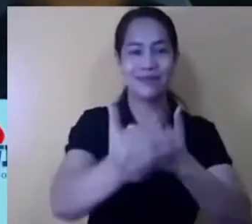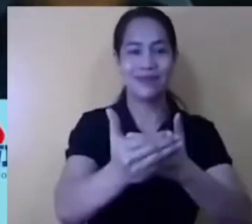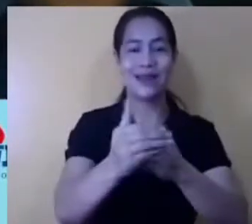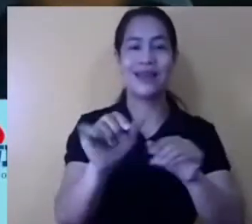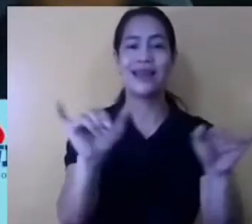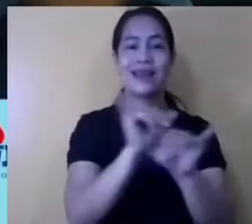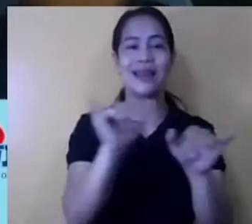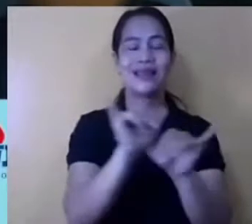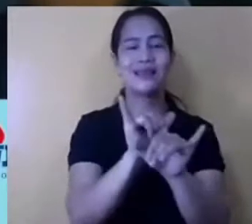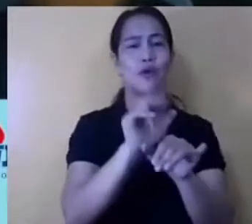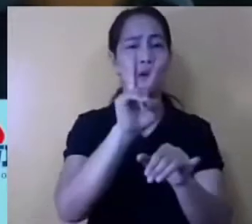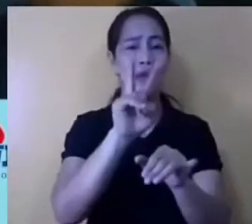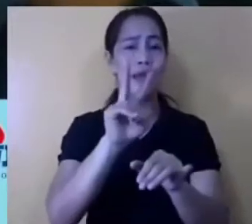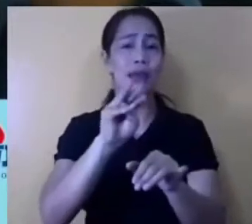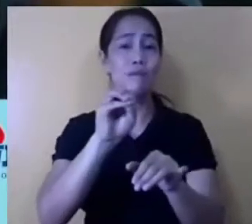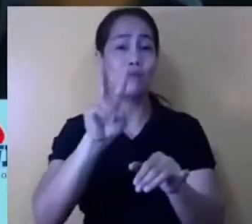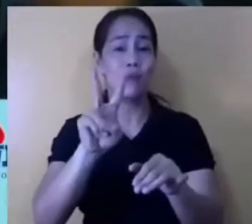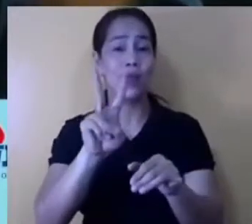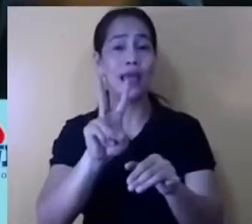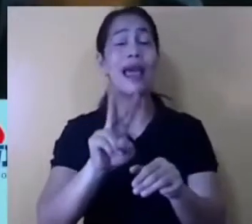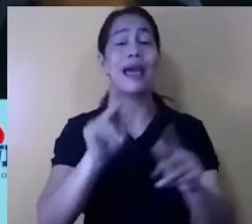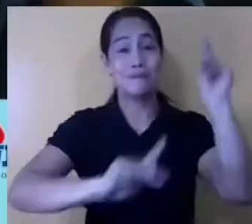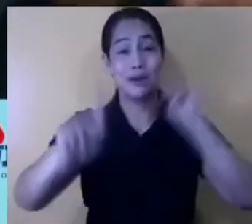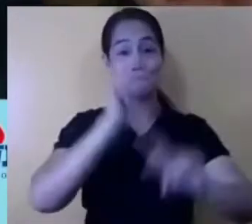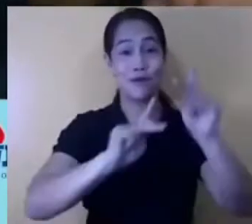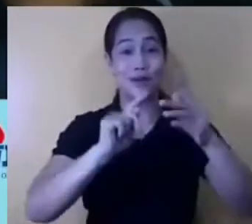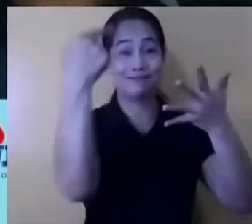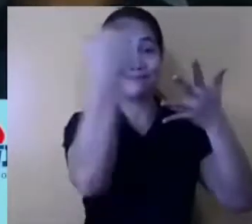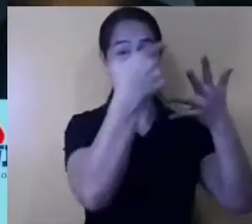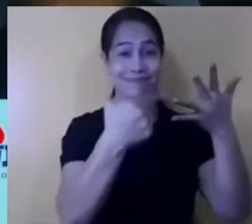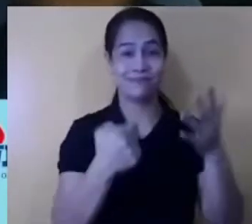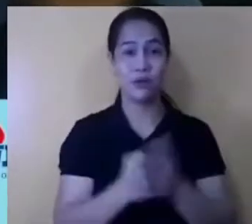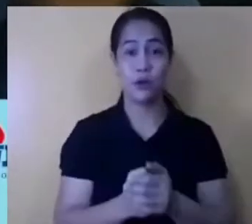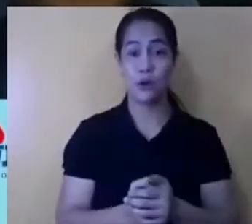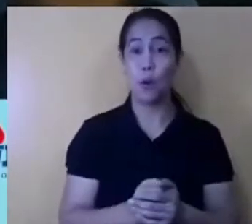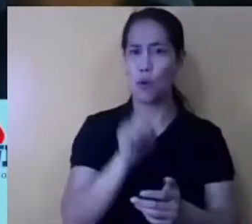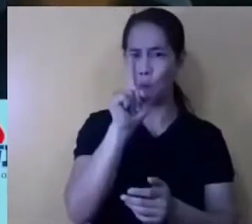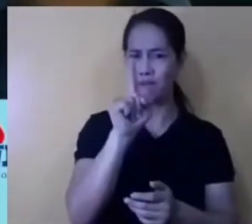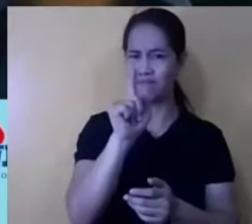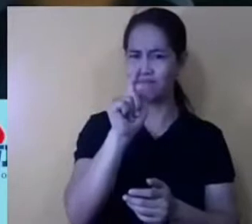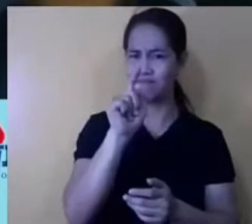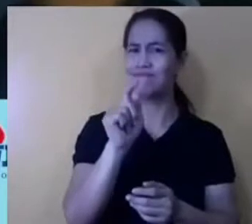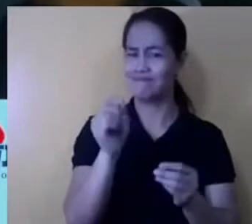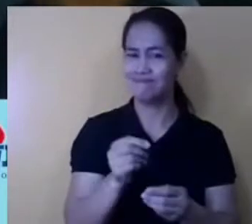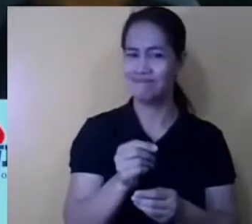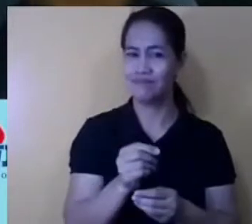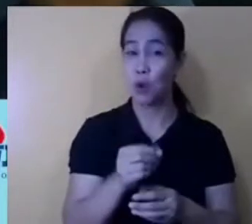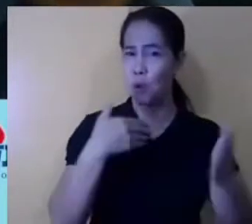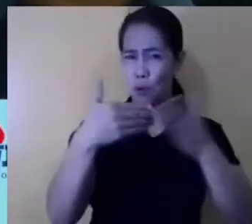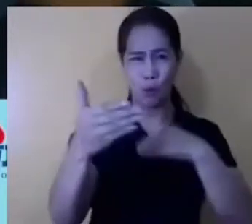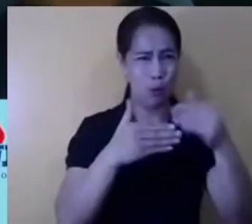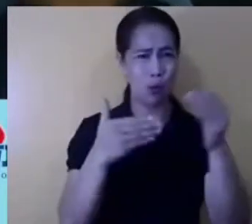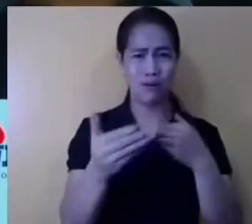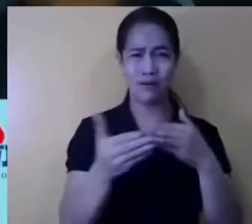verification and performance indicators. One tip for us, whether you are the ratee or